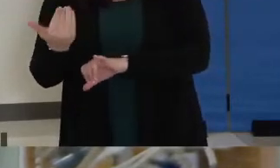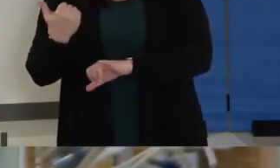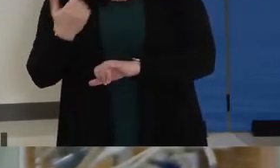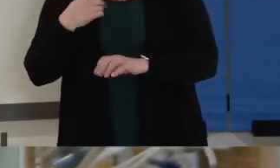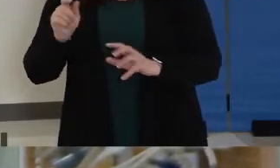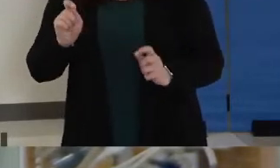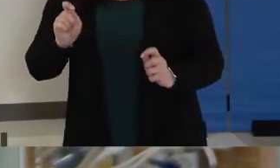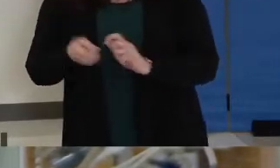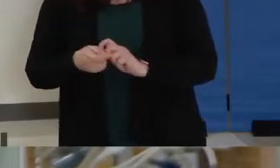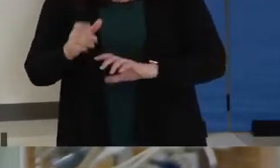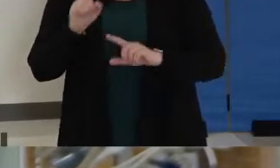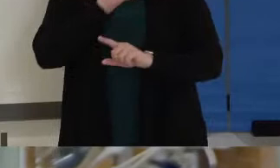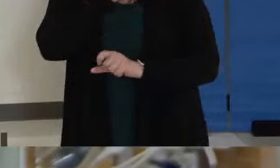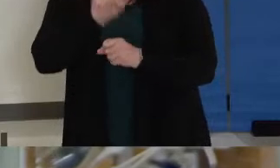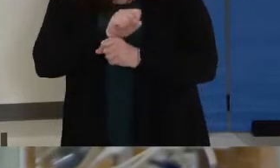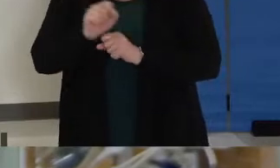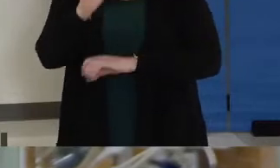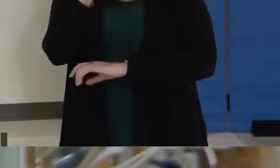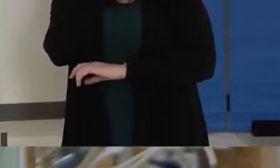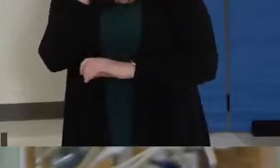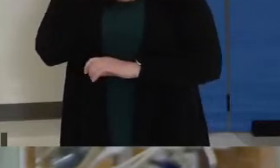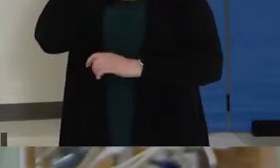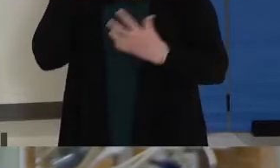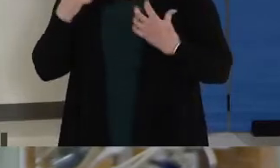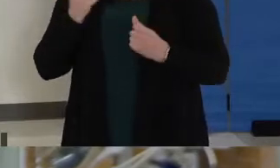health a priority in this state.